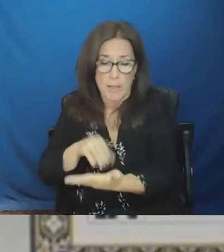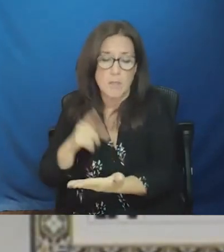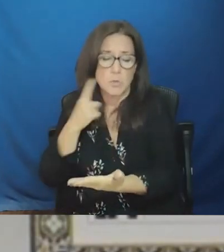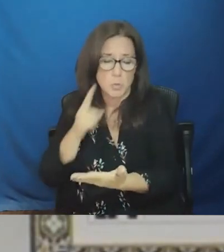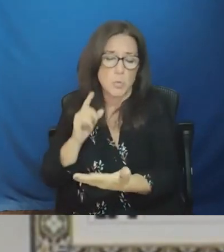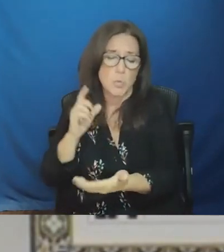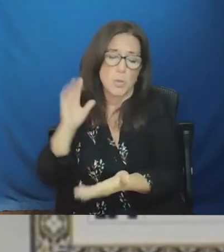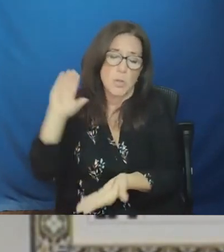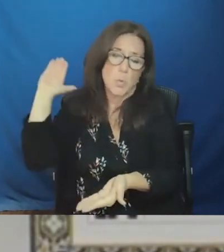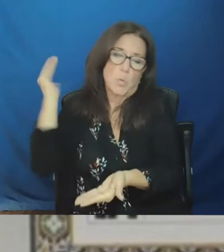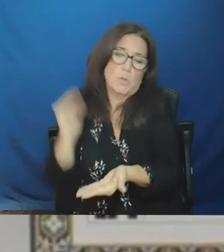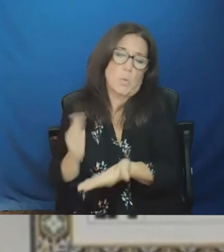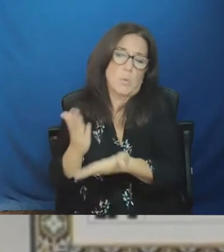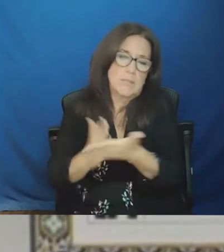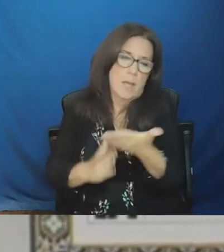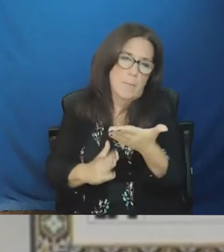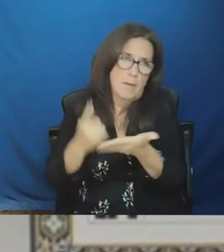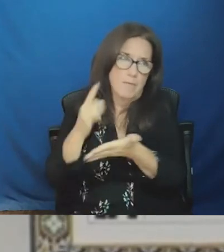intervention parts.